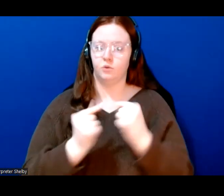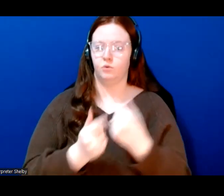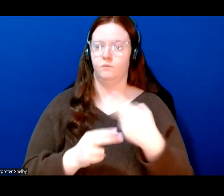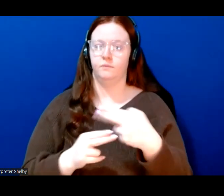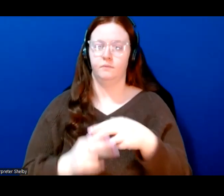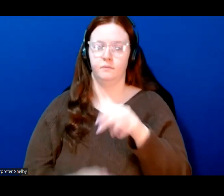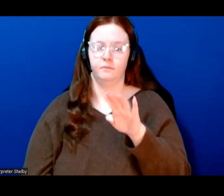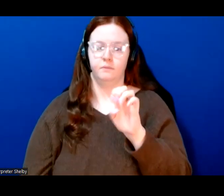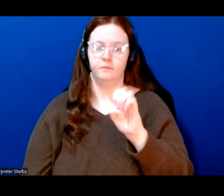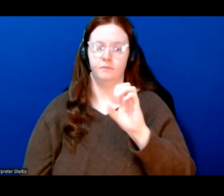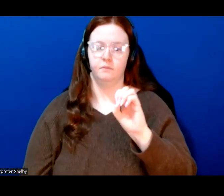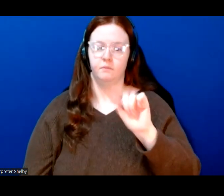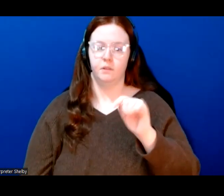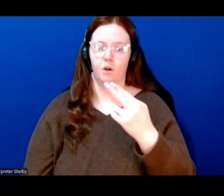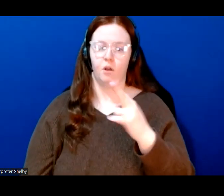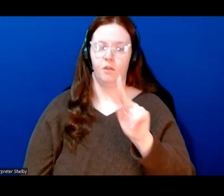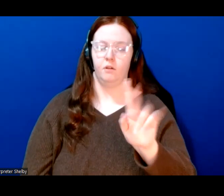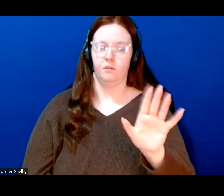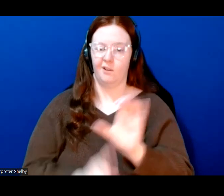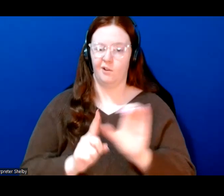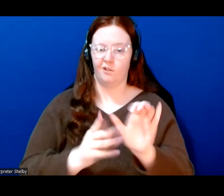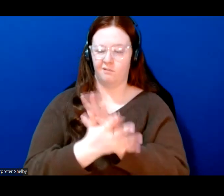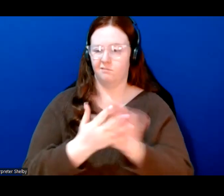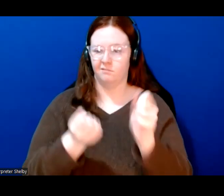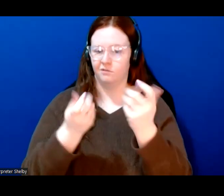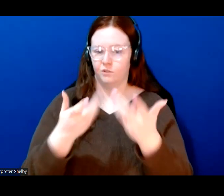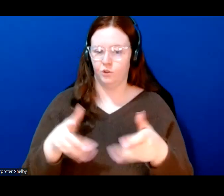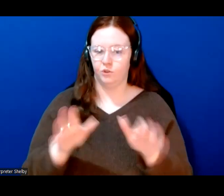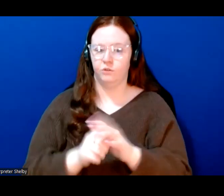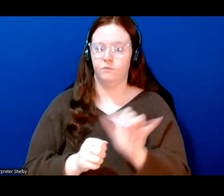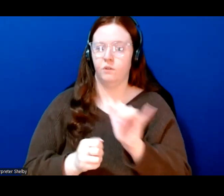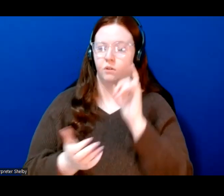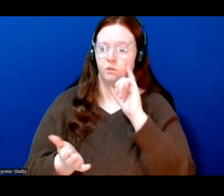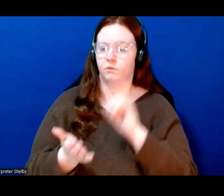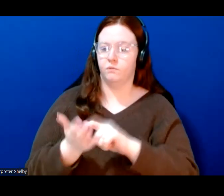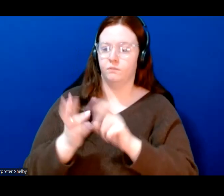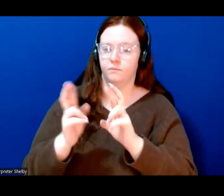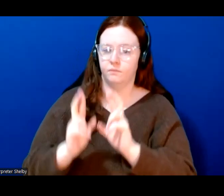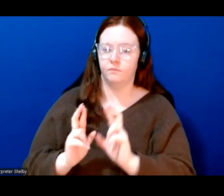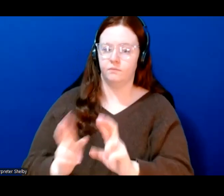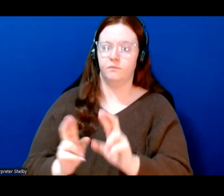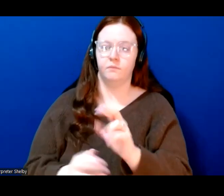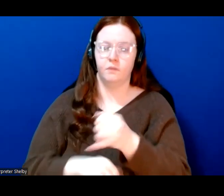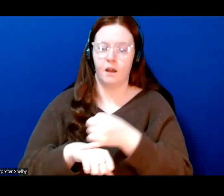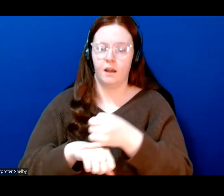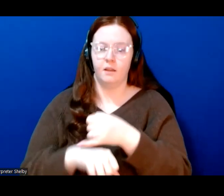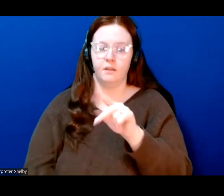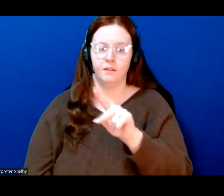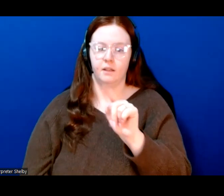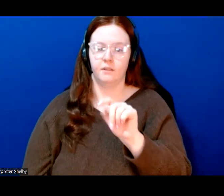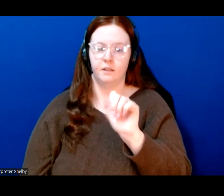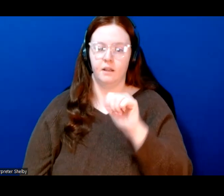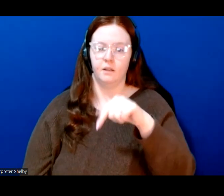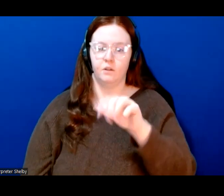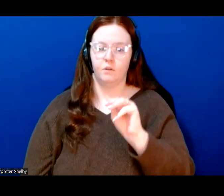erased forever. We also acknowledge the island of Uta-Umguk as the unceded traditional